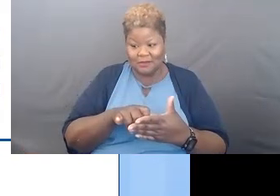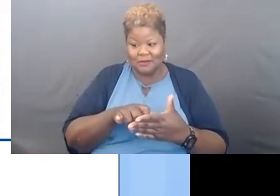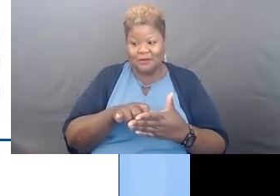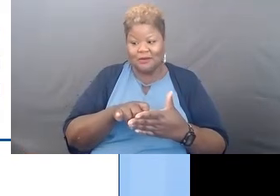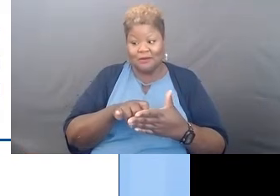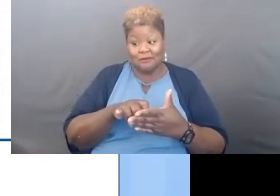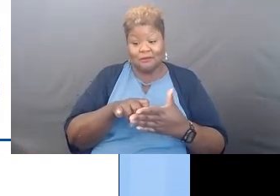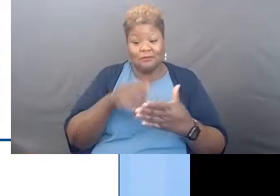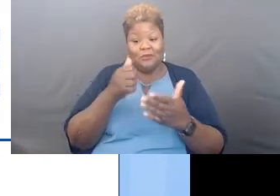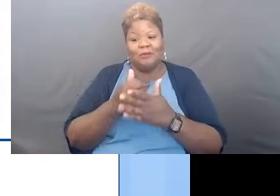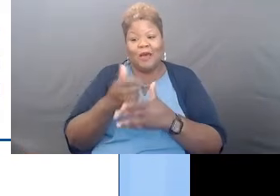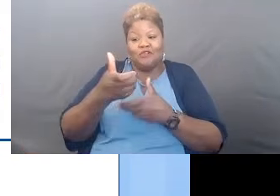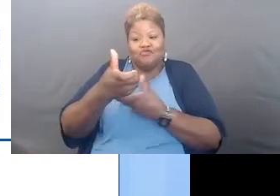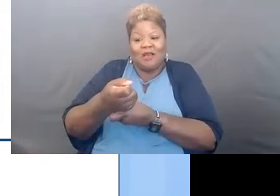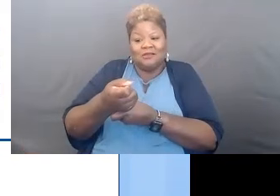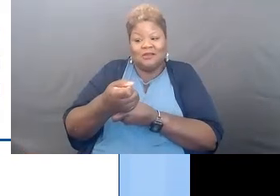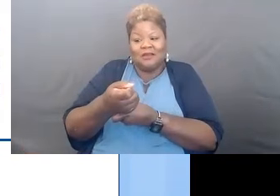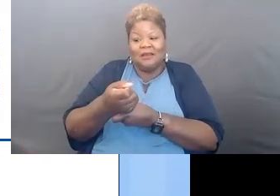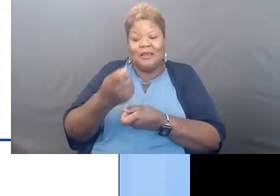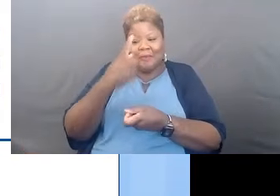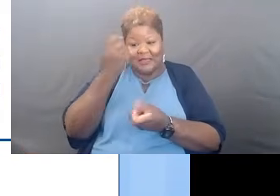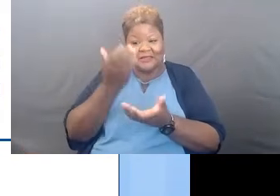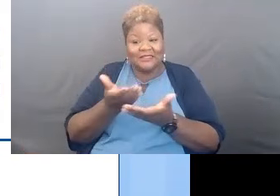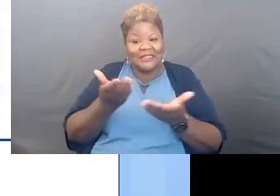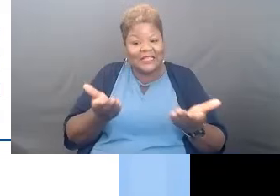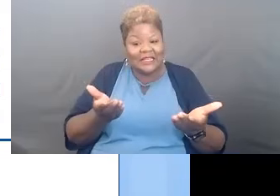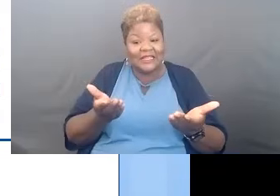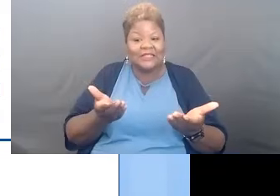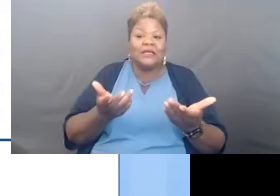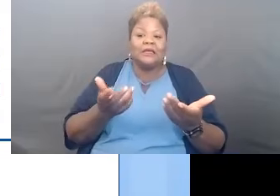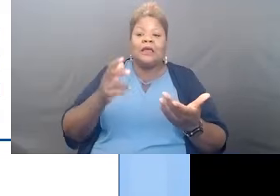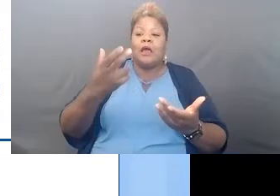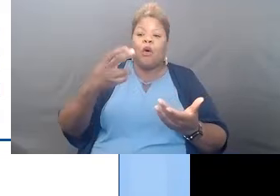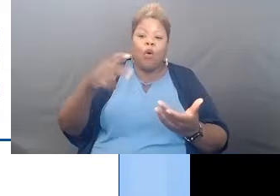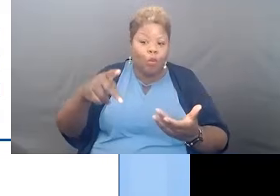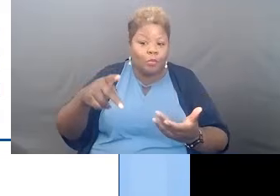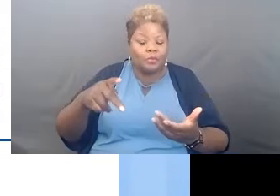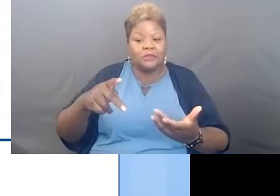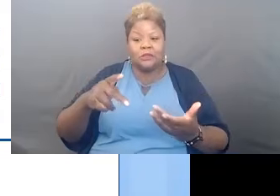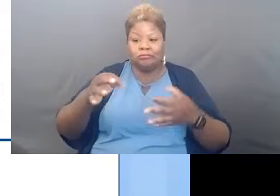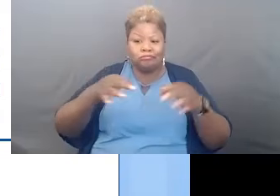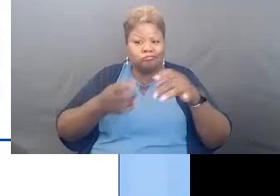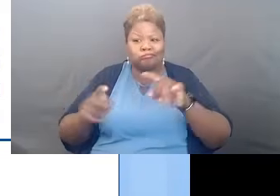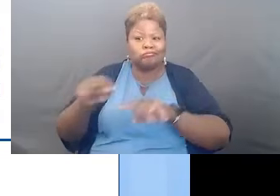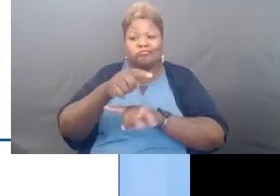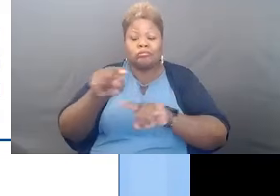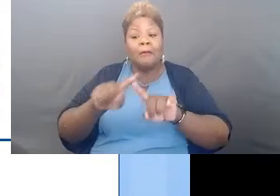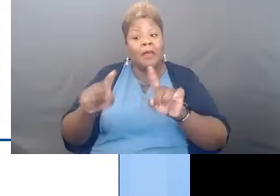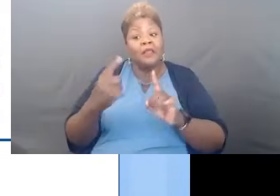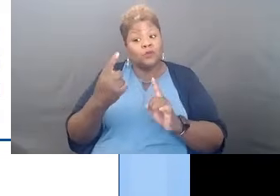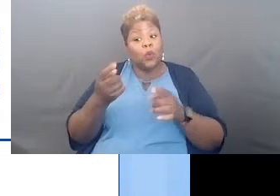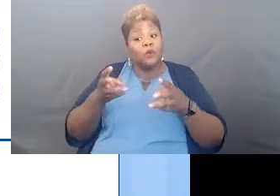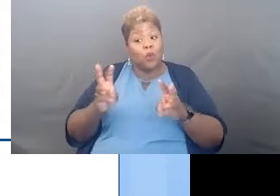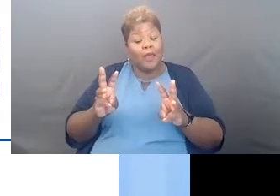Needs Trust because there's, things and hoops and loops that people have to go through. But that is just one way